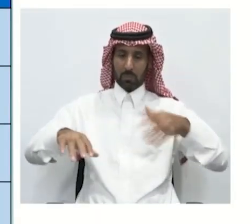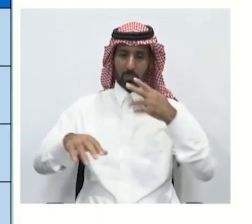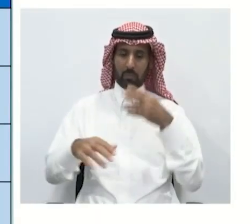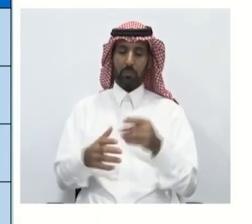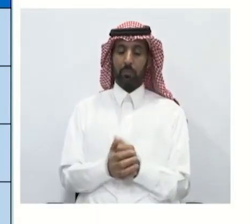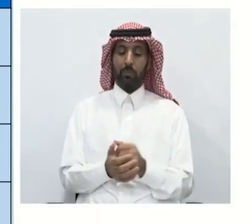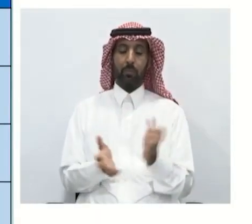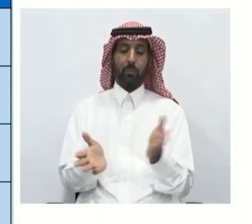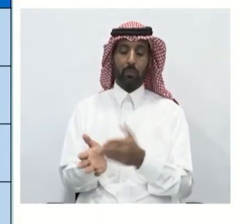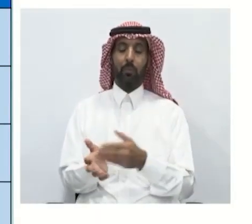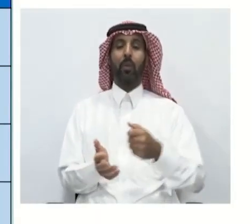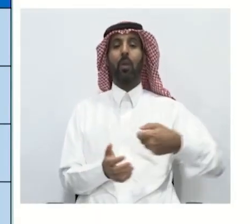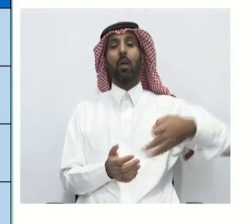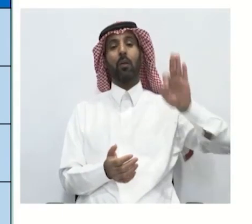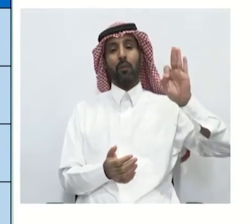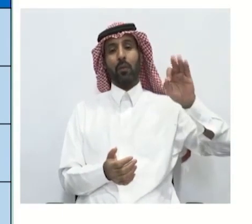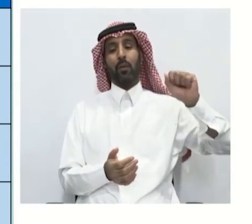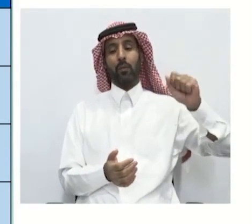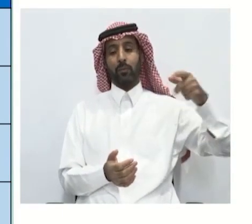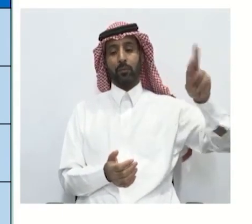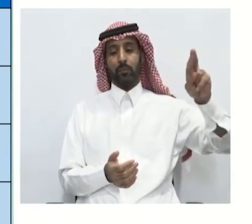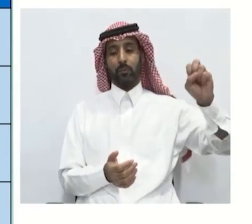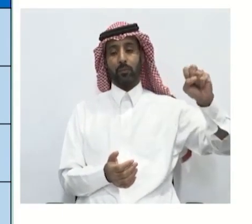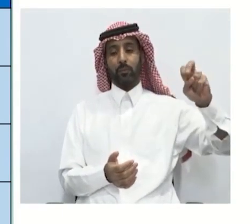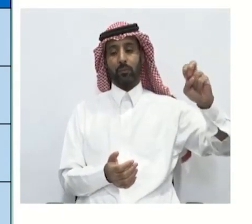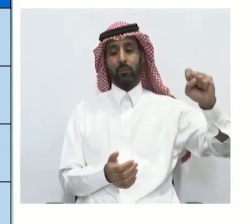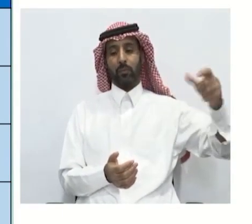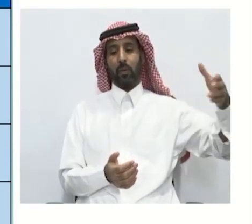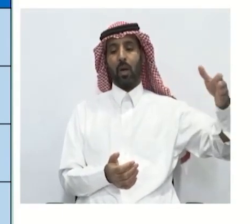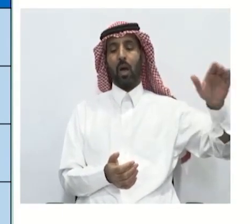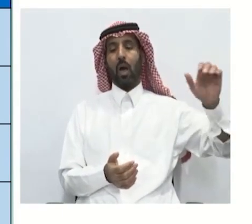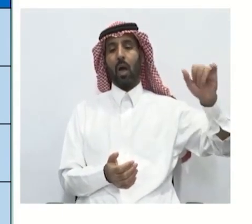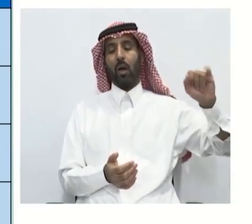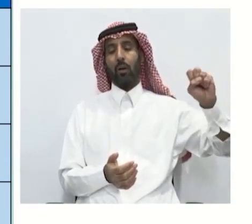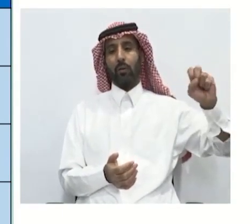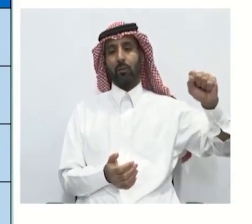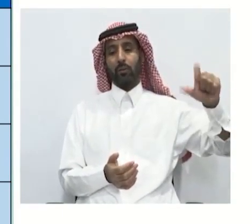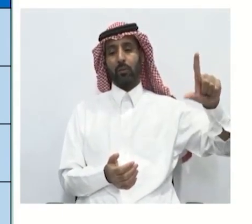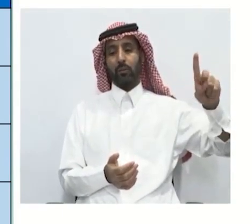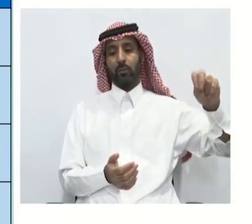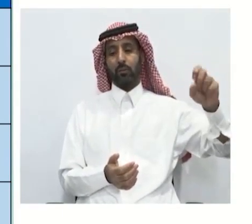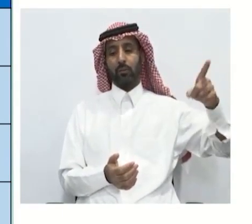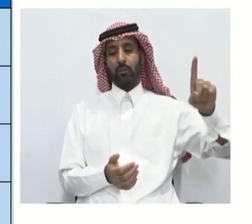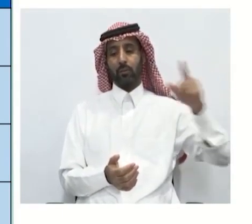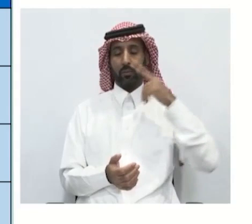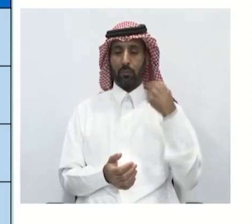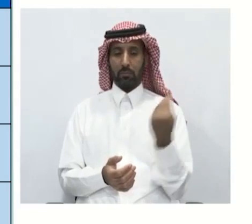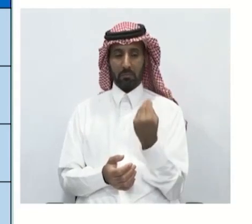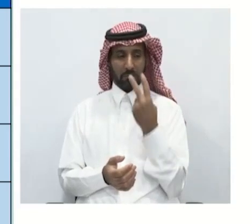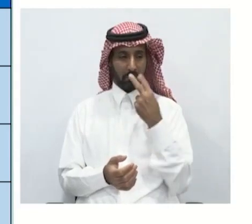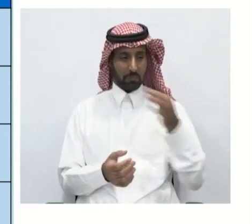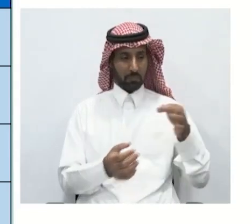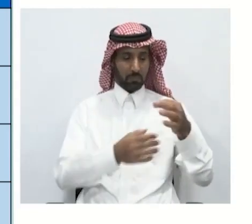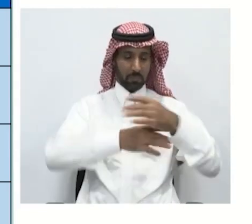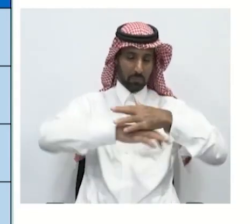farazan islands for us on Ireland where can you enjoy the beaches there the pristine P the Preston